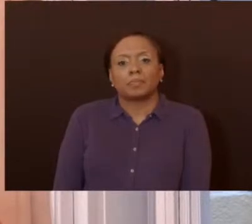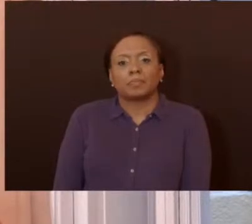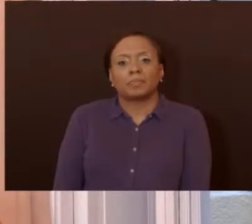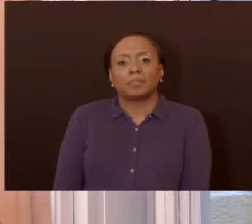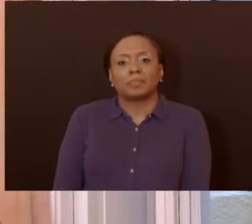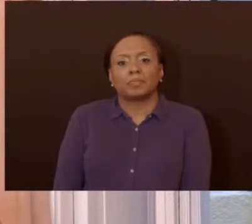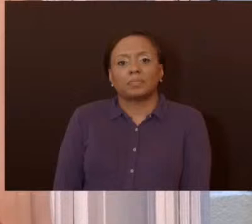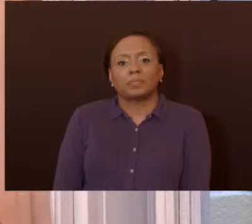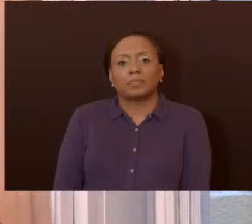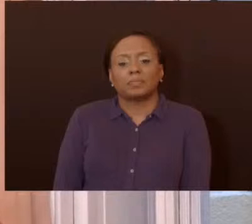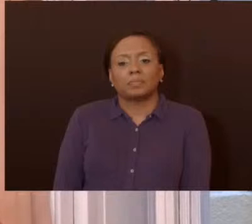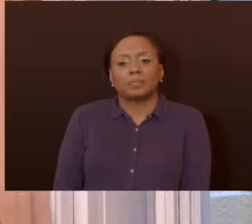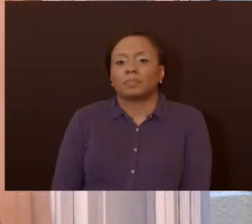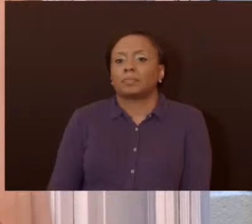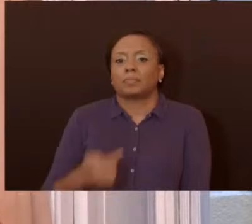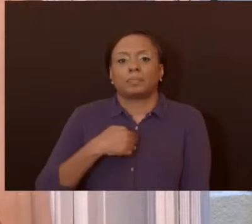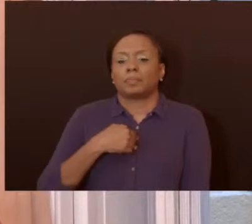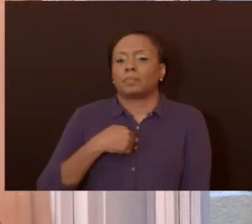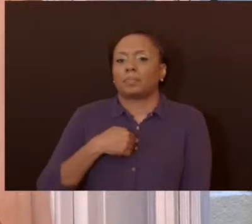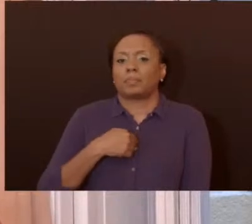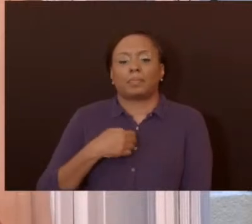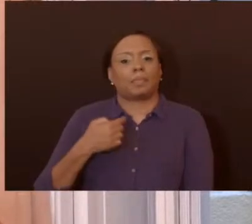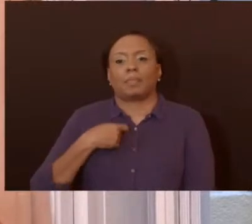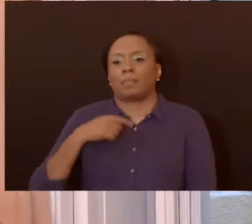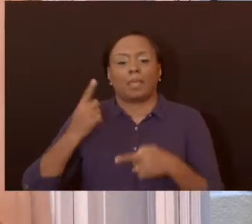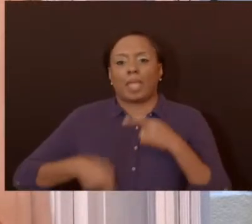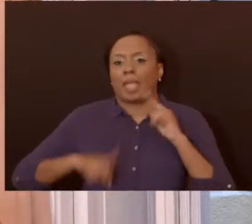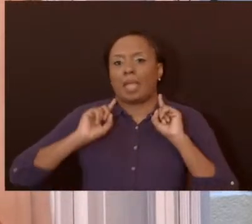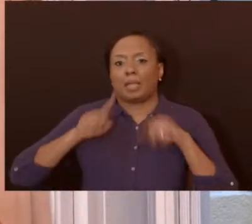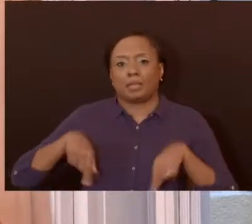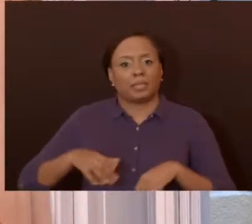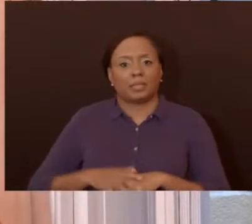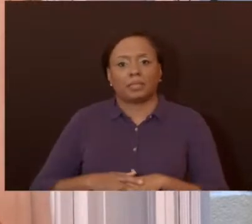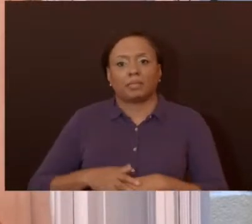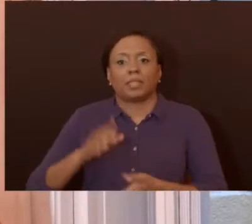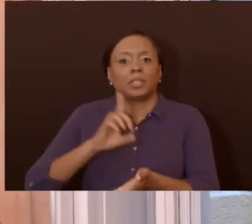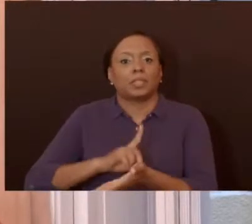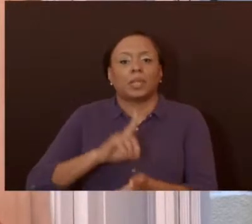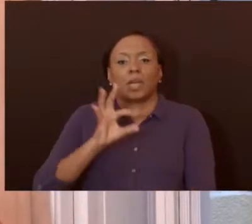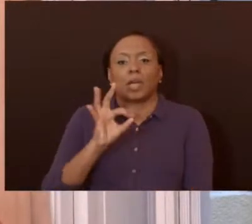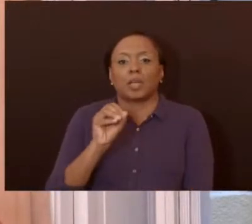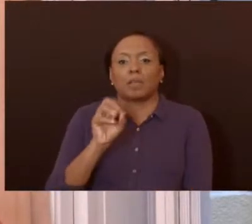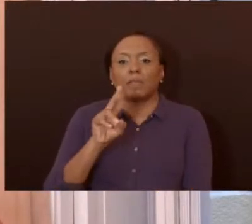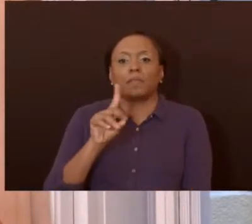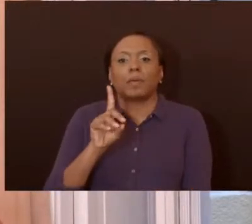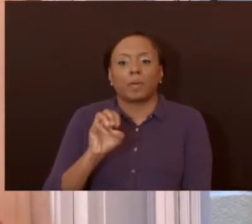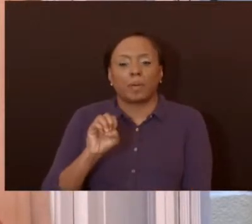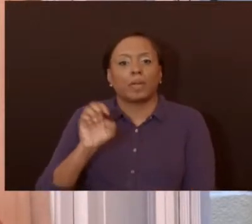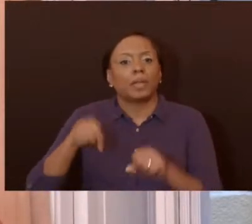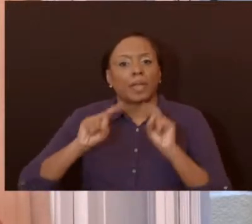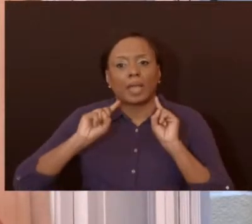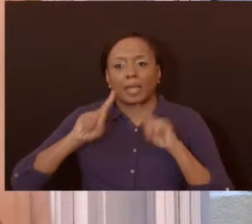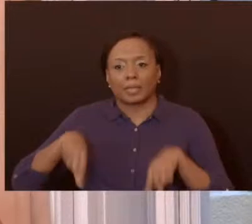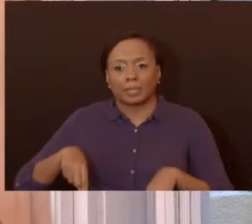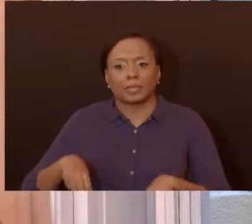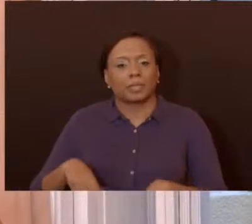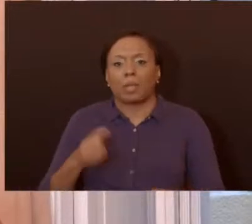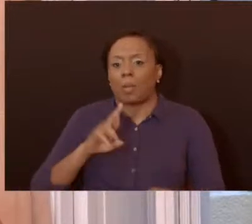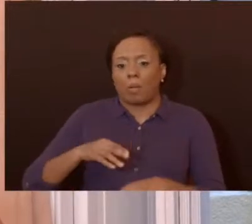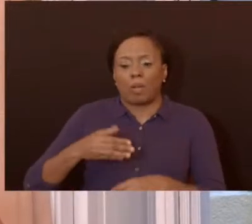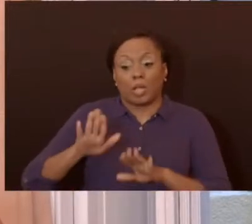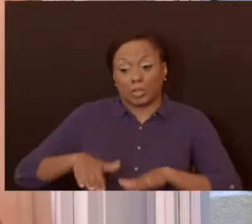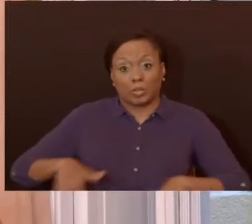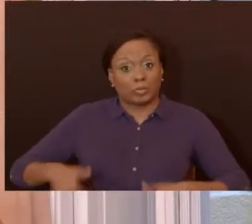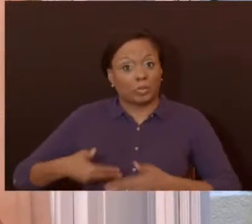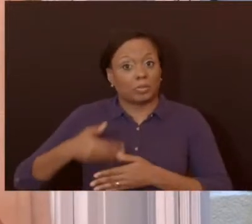I am not fit at this time to ask that question. I would have to put that question to Dr. Ford. Dr. Ford would better be better placed, or the pediatrician would